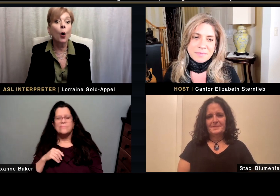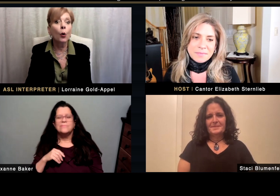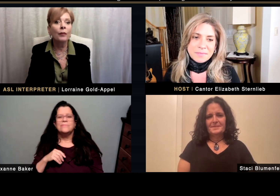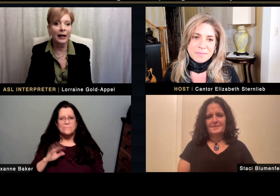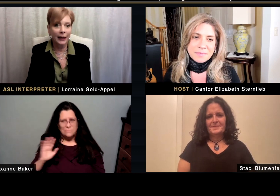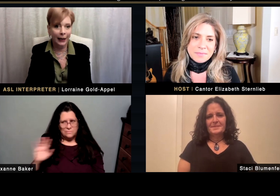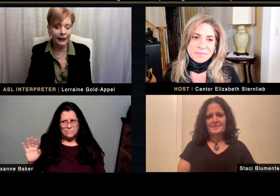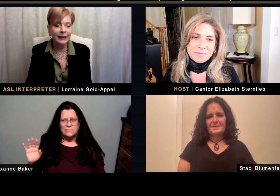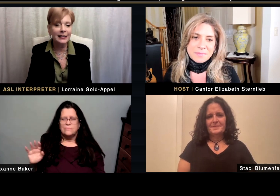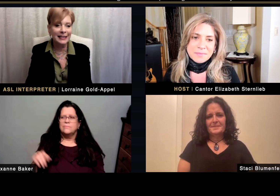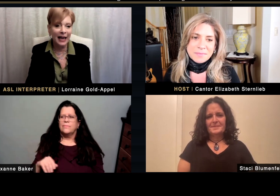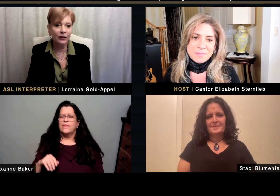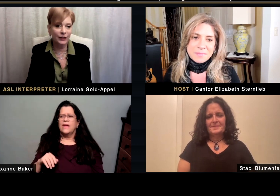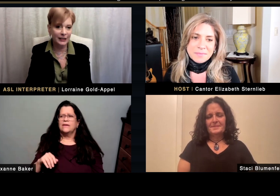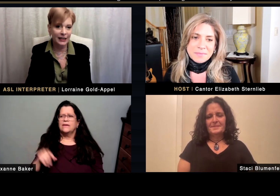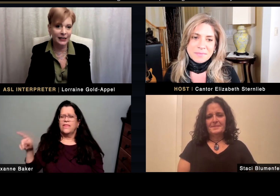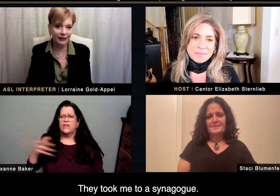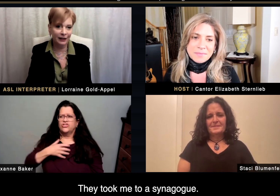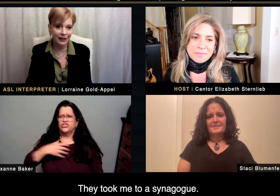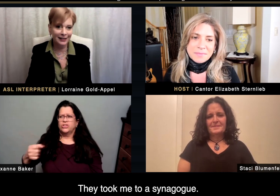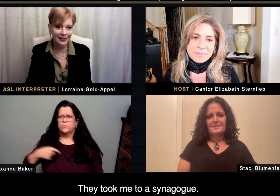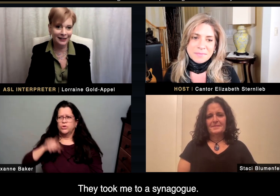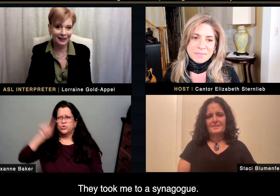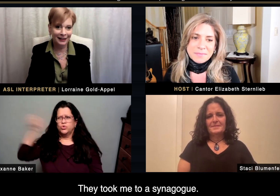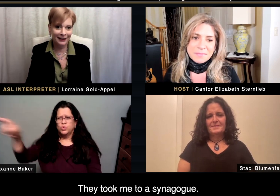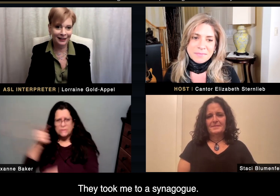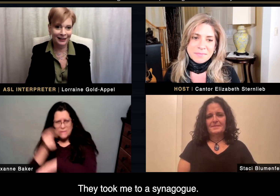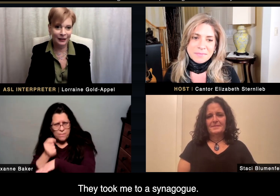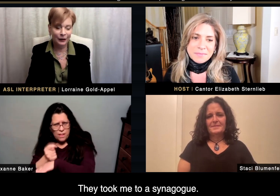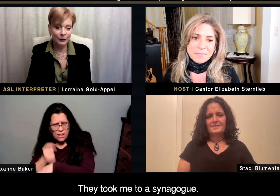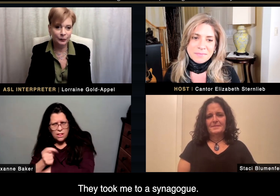And I would go home that night instead of attending class.